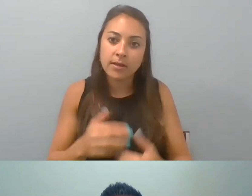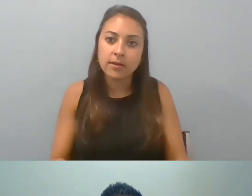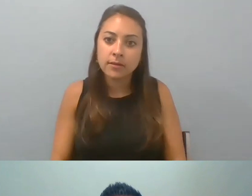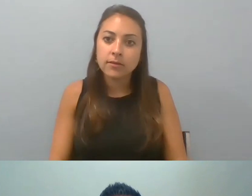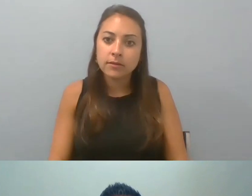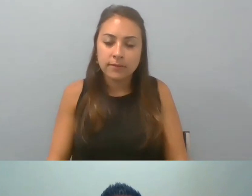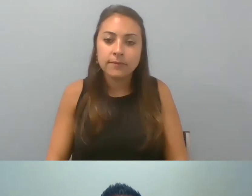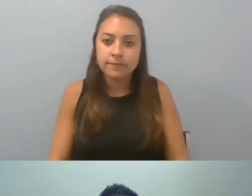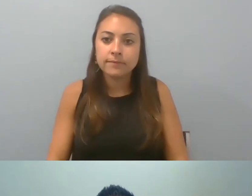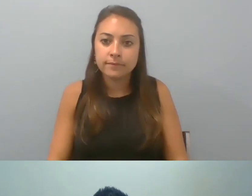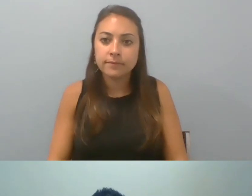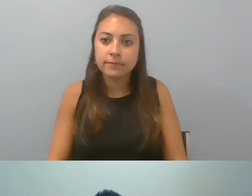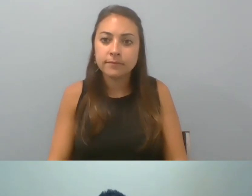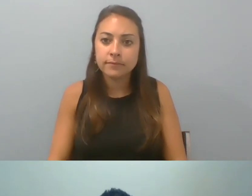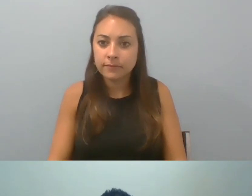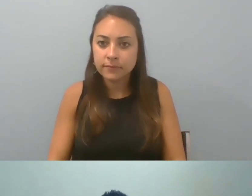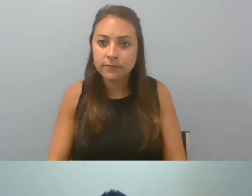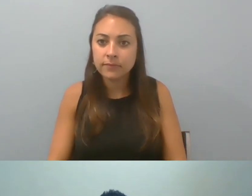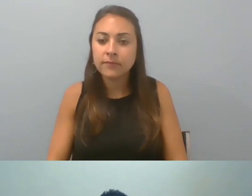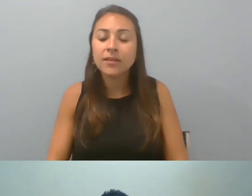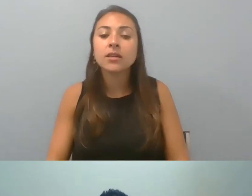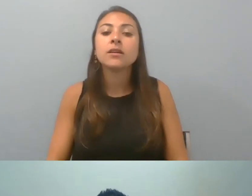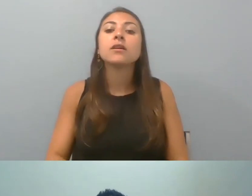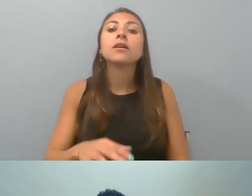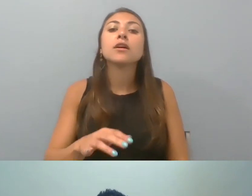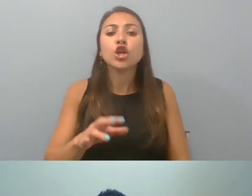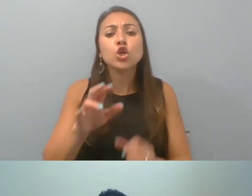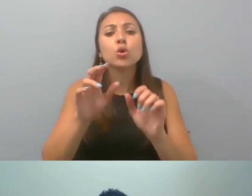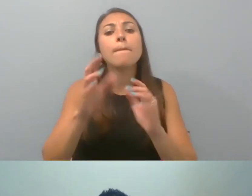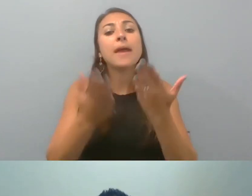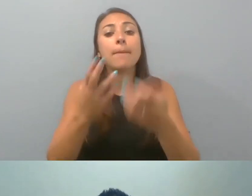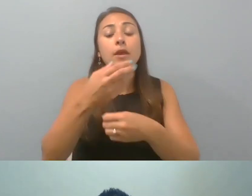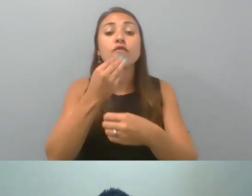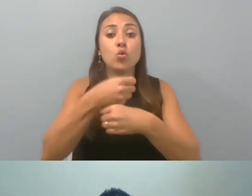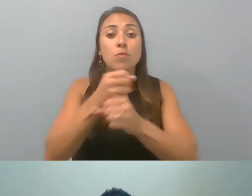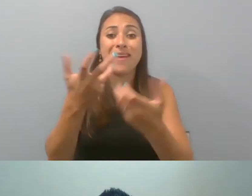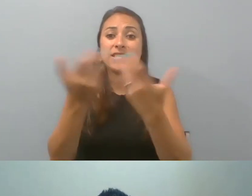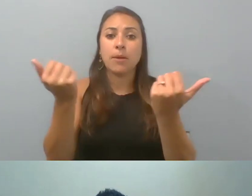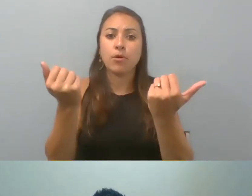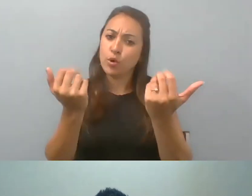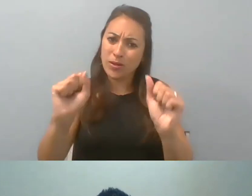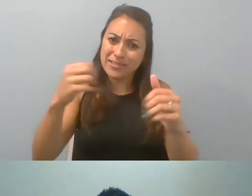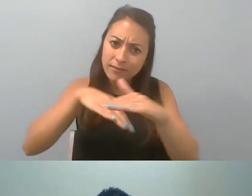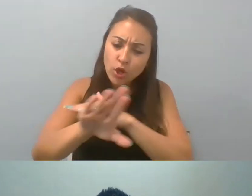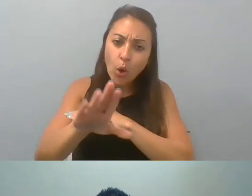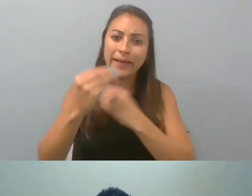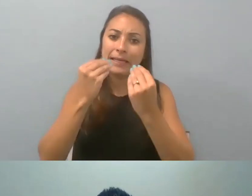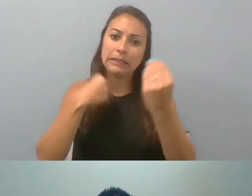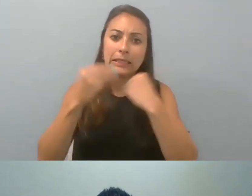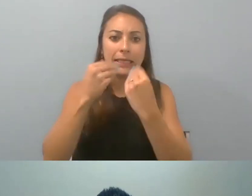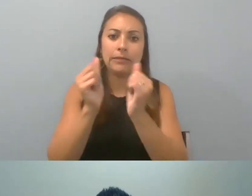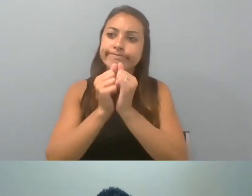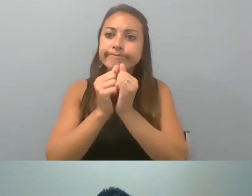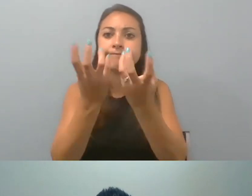them from the experience of being in dining. Their food might be made separately, but they're still experiencing the dining halls like everyone else because